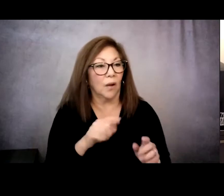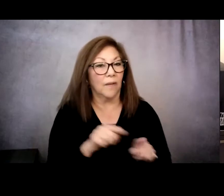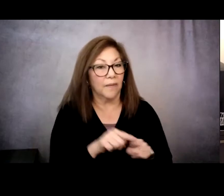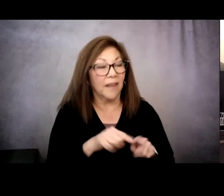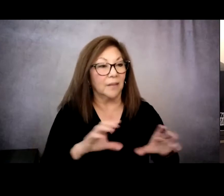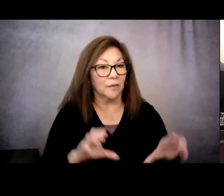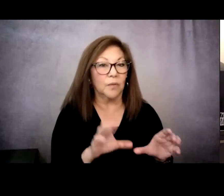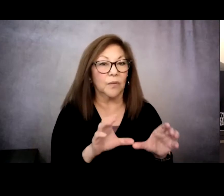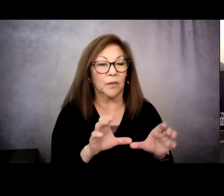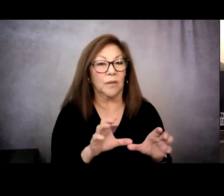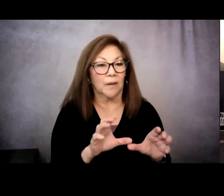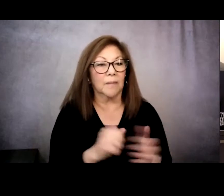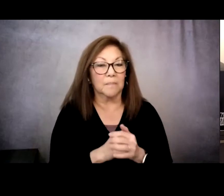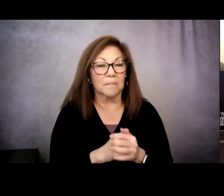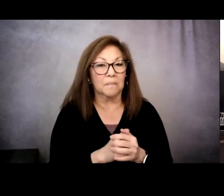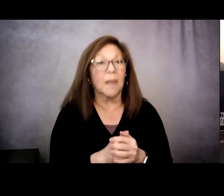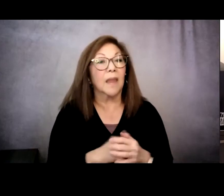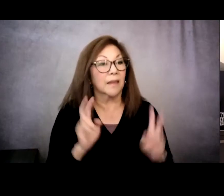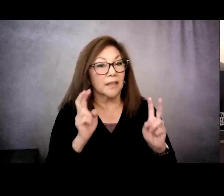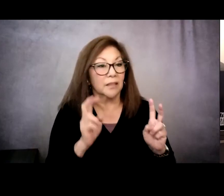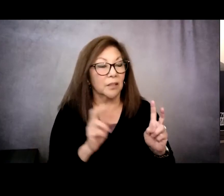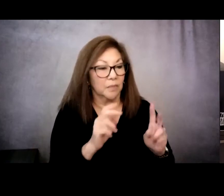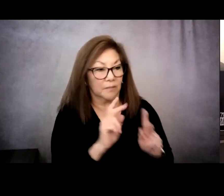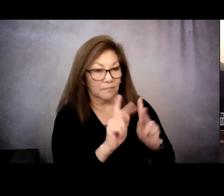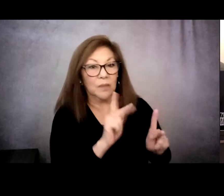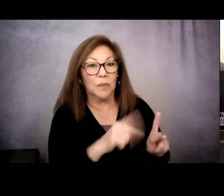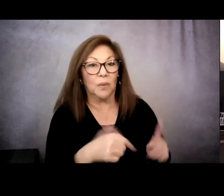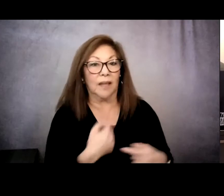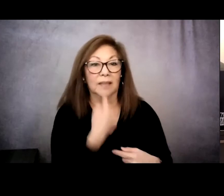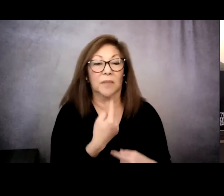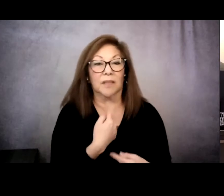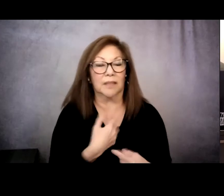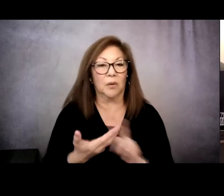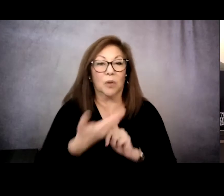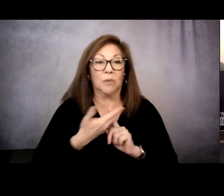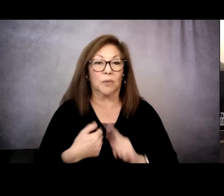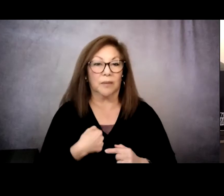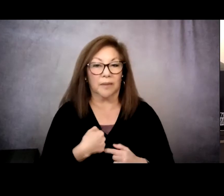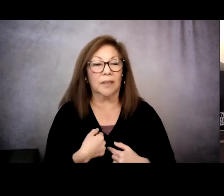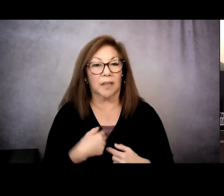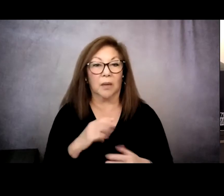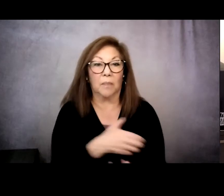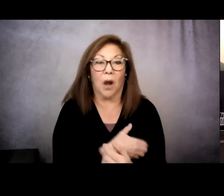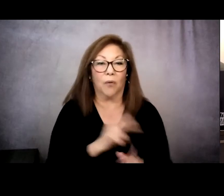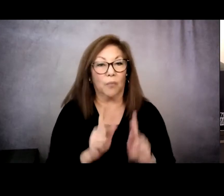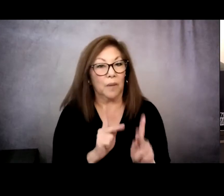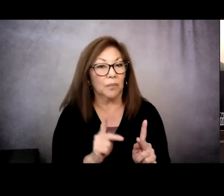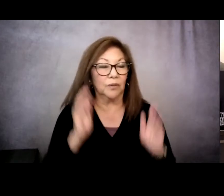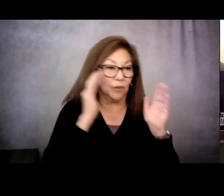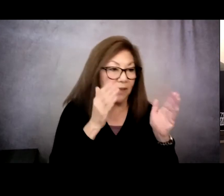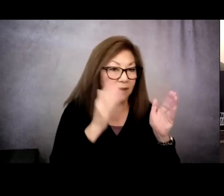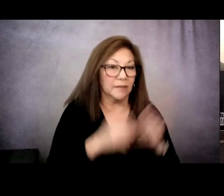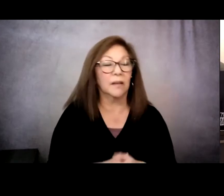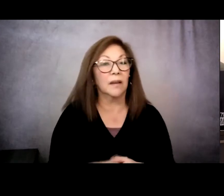center by sheer force. These subjects had something to say. They were persuasive enough to get powerful people to listen.